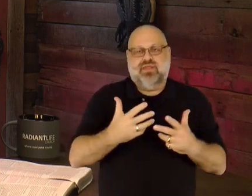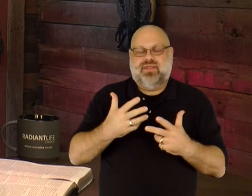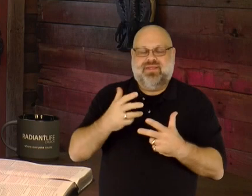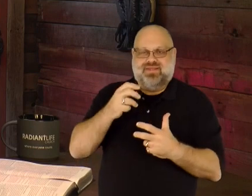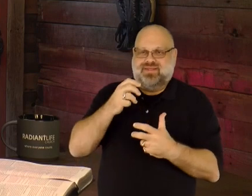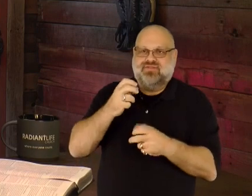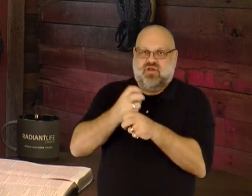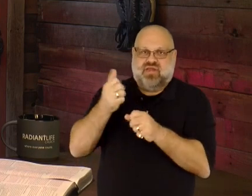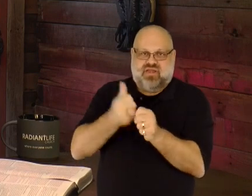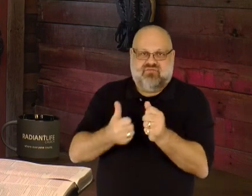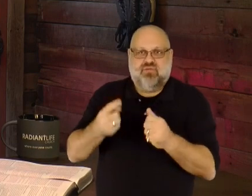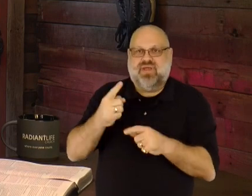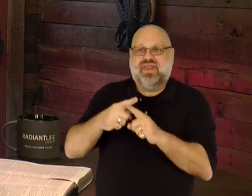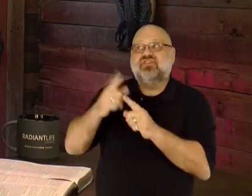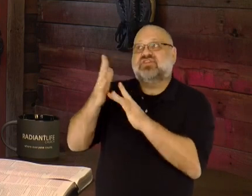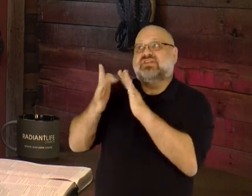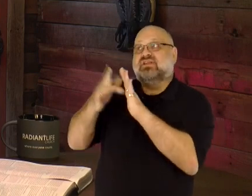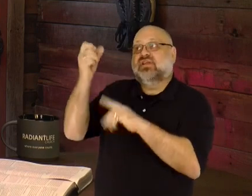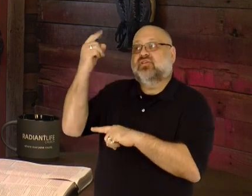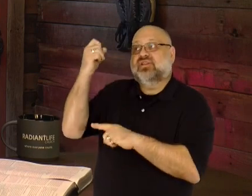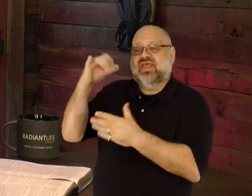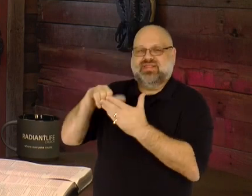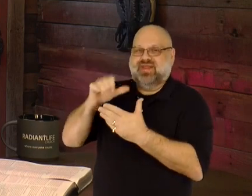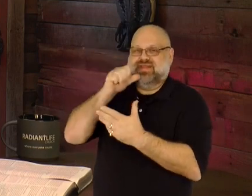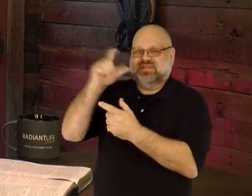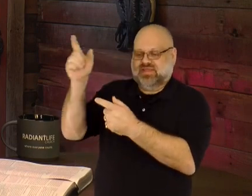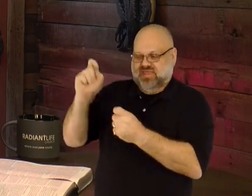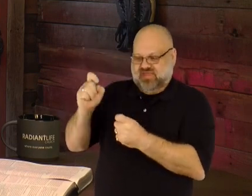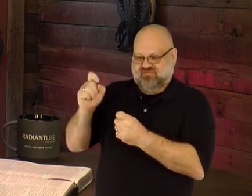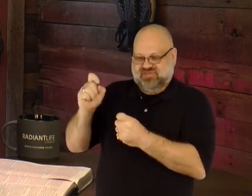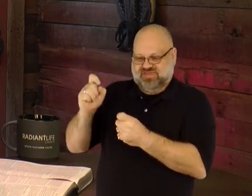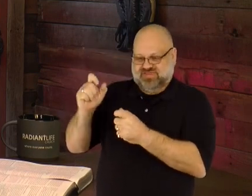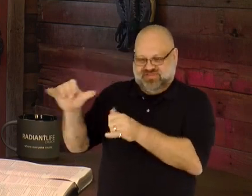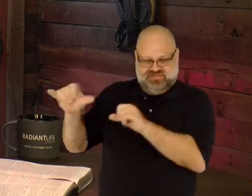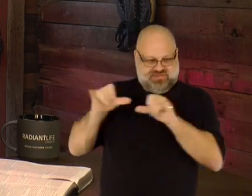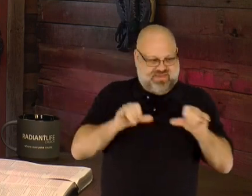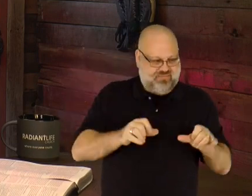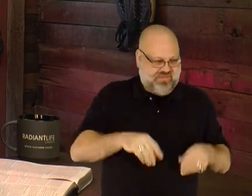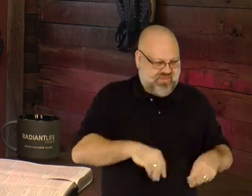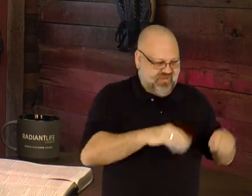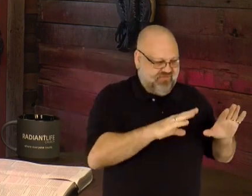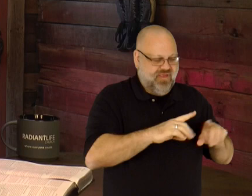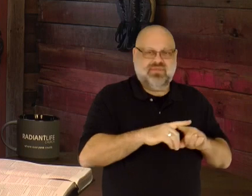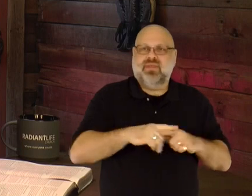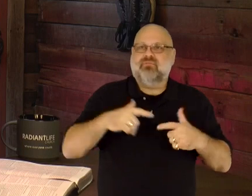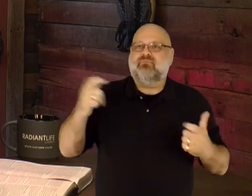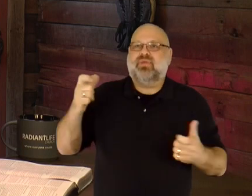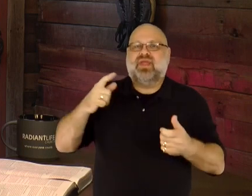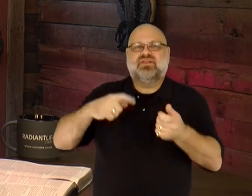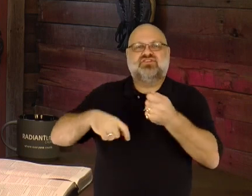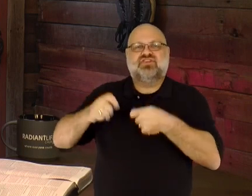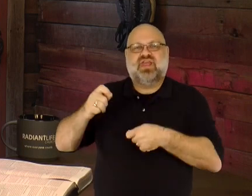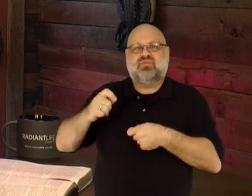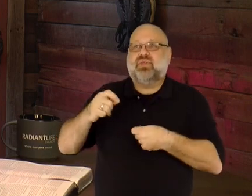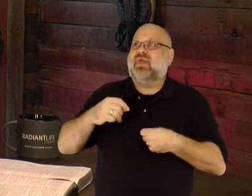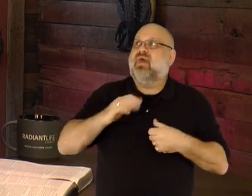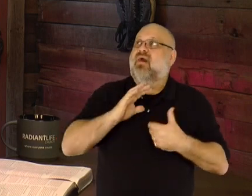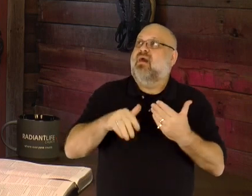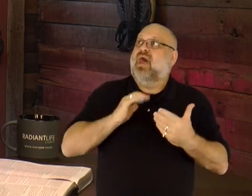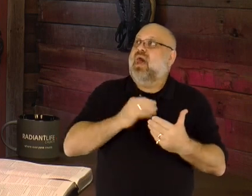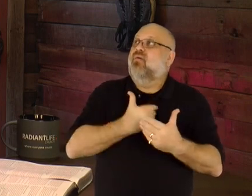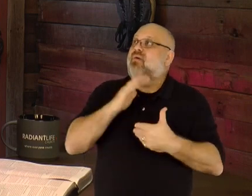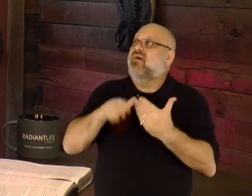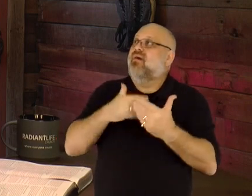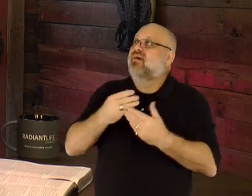proportionately. The great exchange, when we give our all to Jesus, is always disproportionate in our favor. In